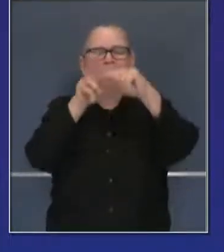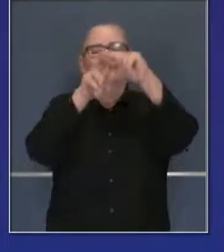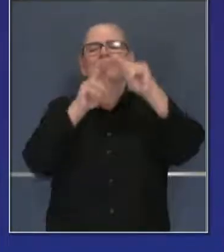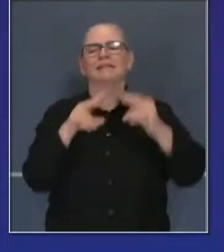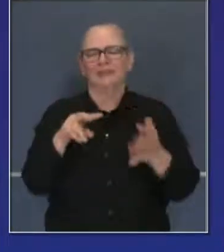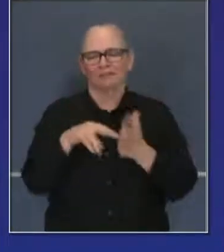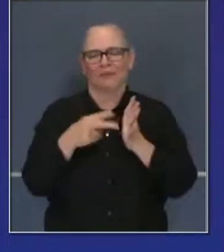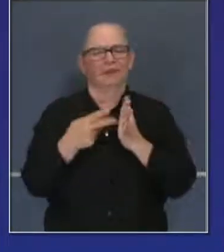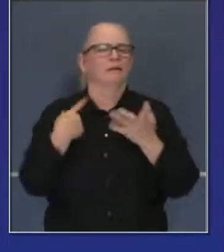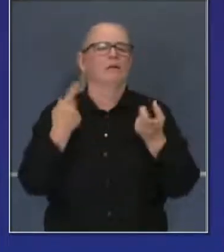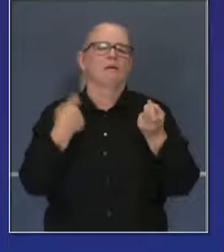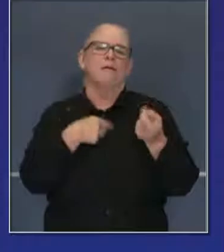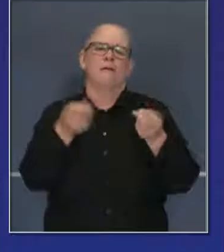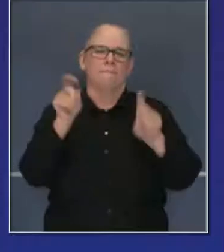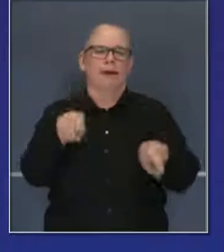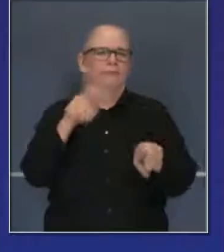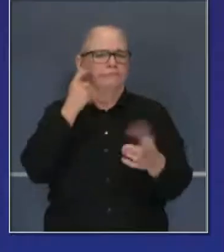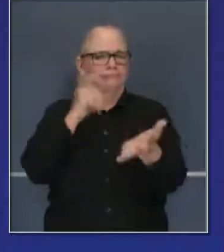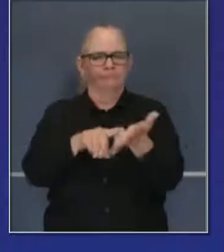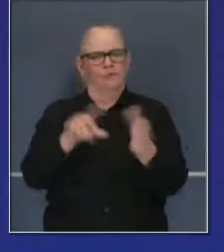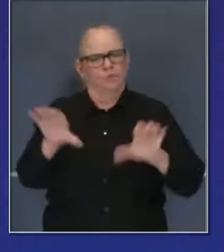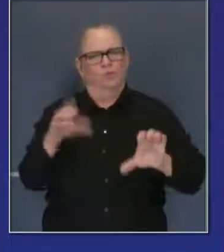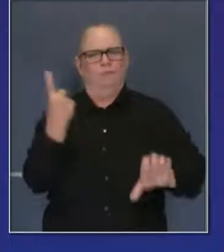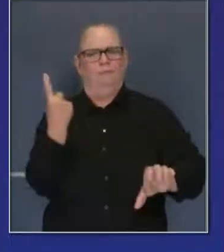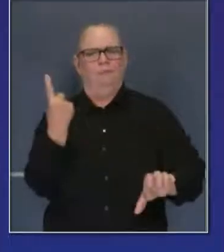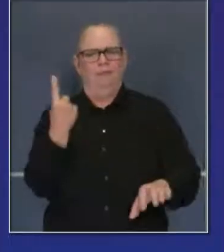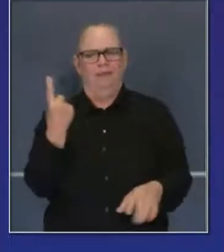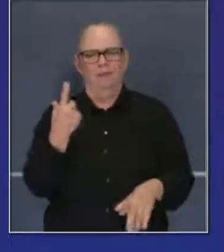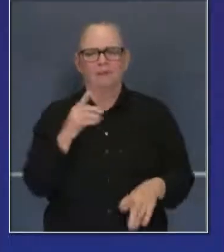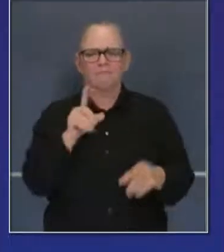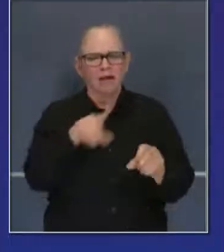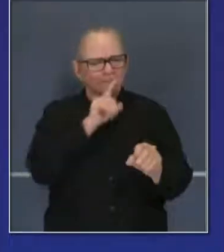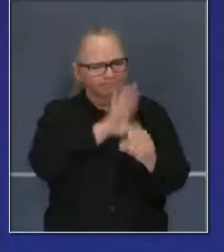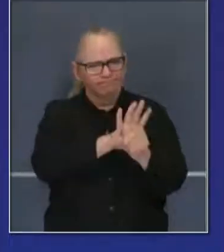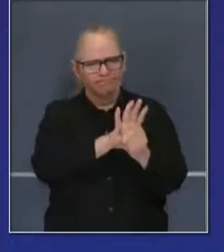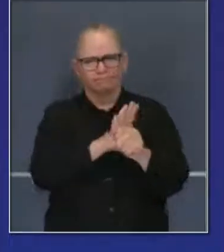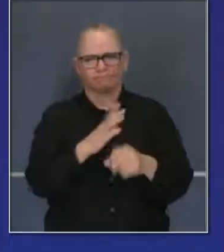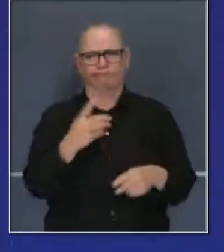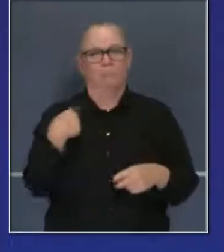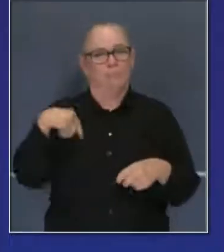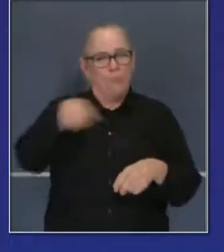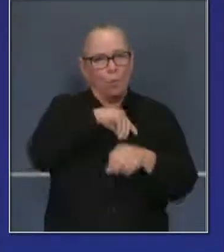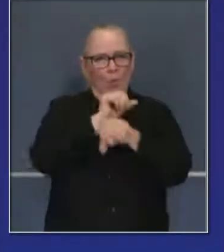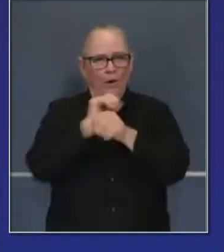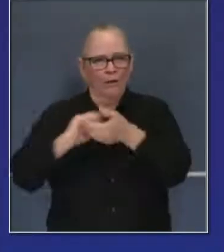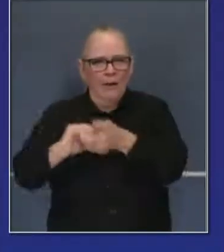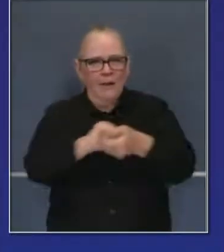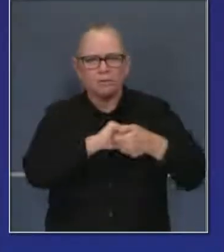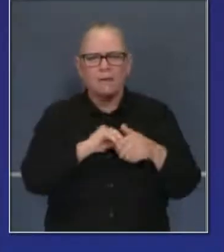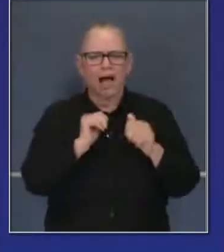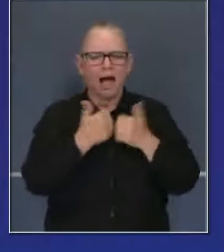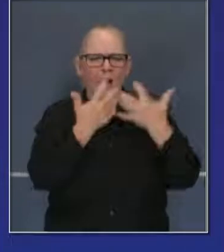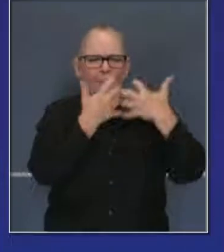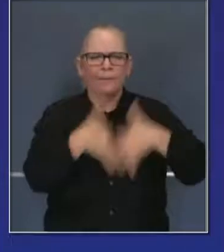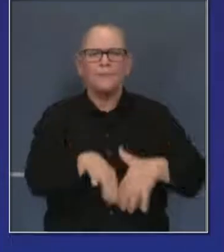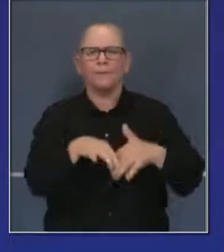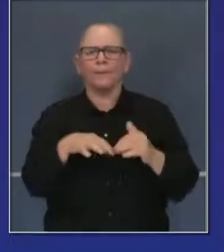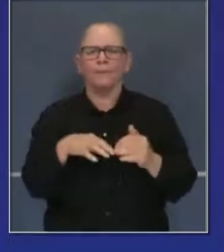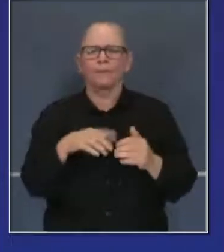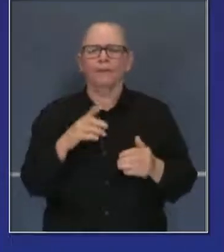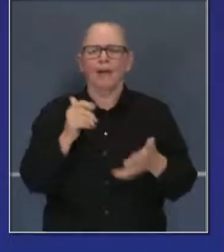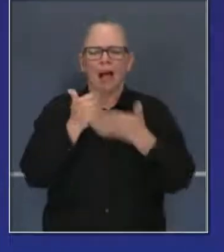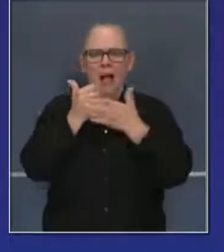flexible, less ideological, and more committed to the collective cause of organizing strategies to keep people